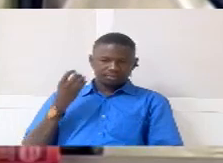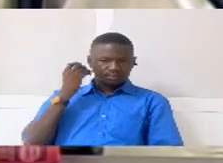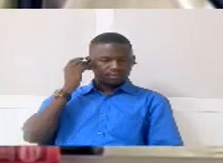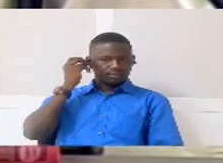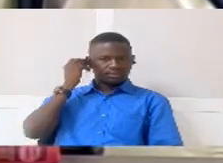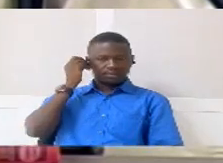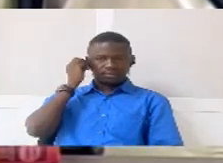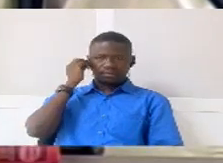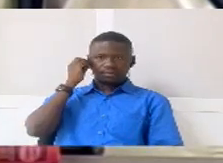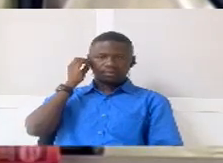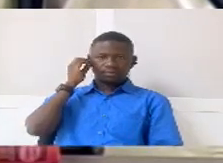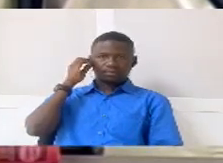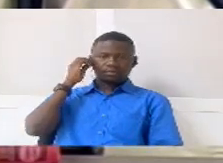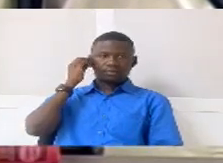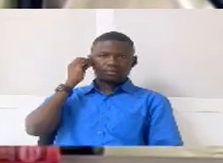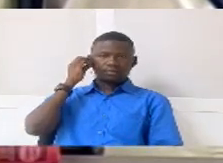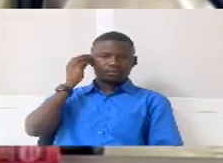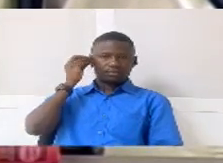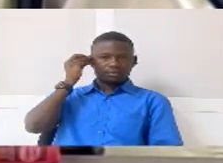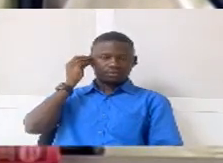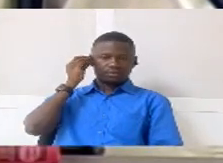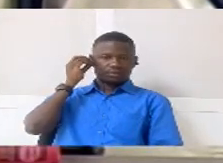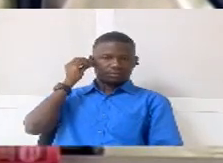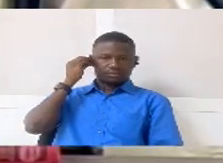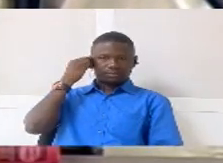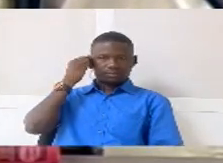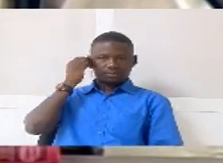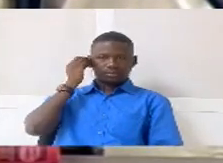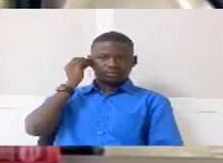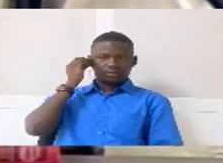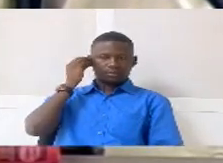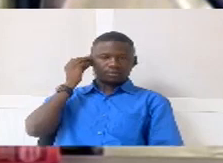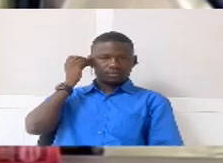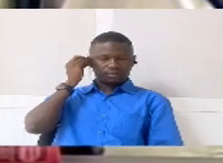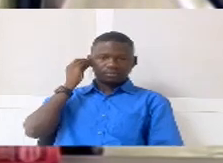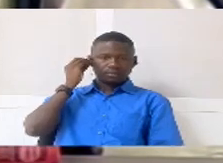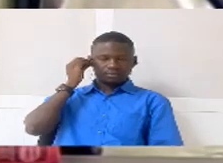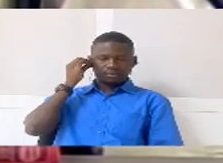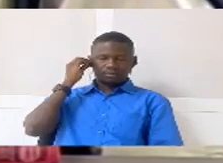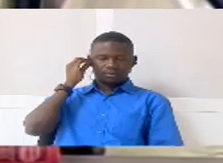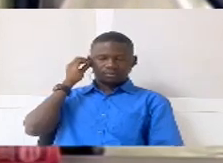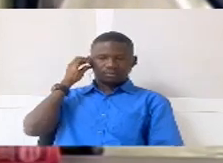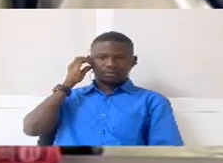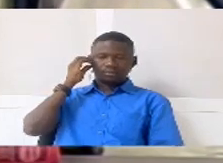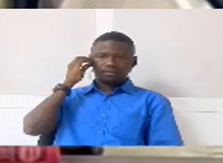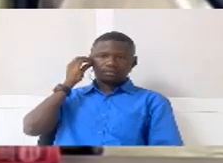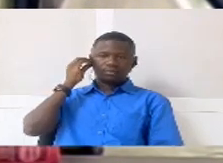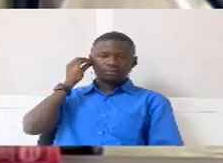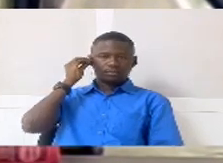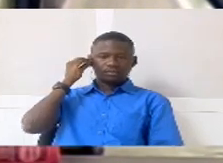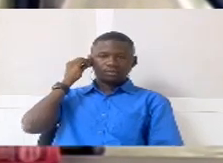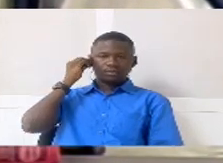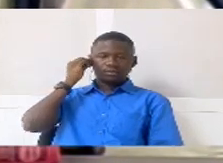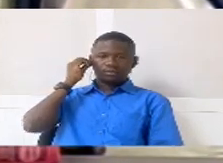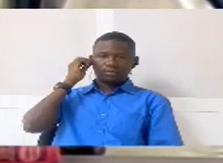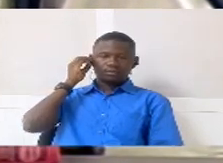ka nyo saba nyolu mantora ke kafo ko be kulu kanne ke tora ke nati ke dundi kaso la menketa itelu nyo saba nyolti